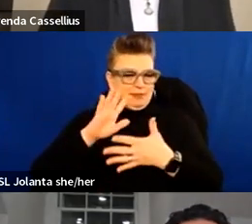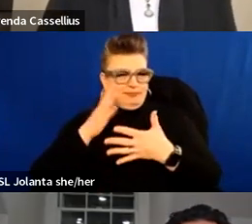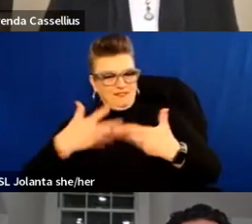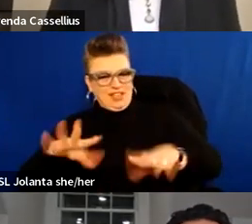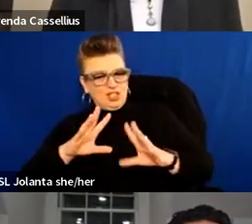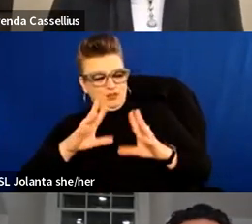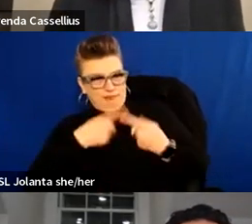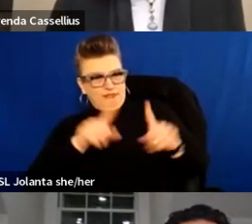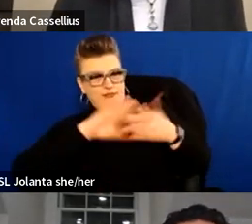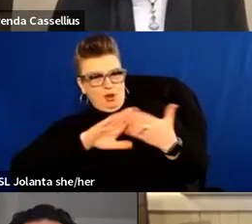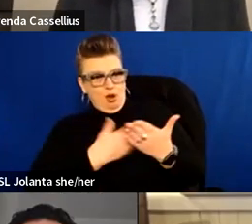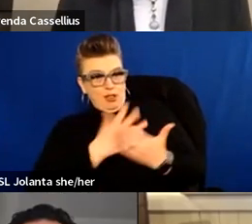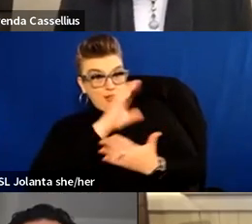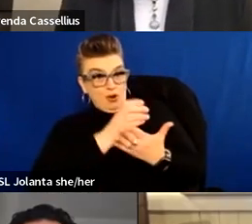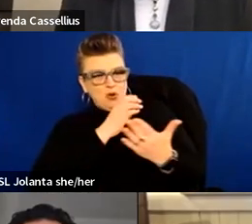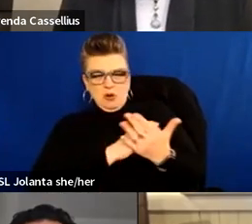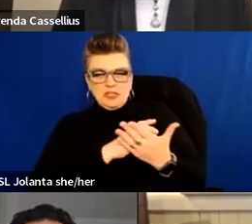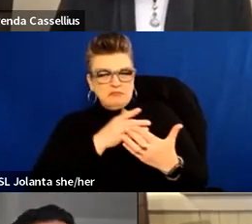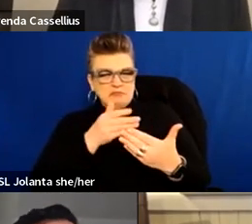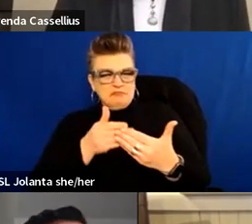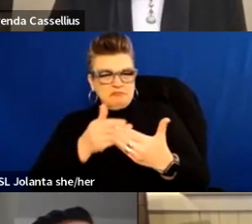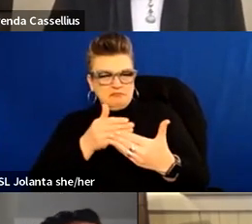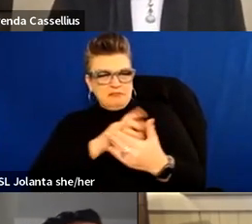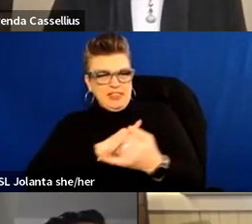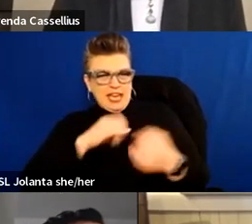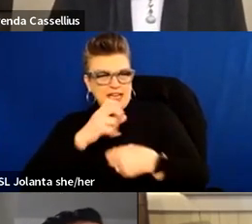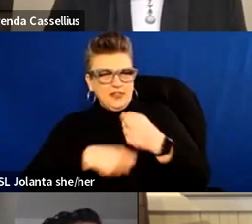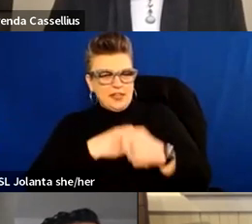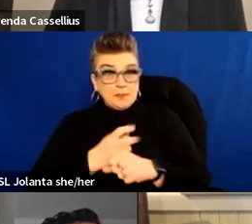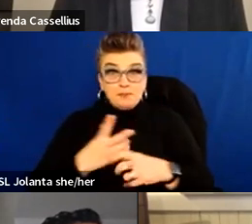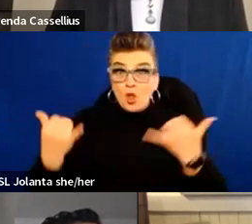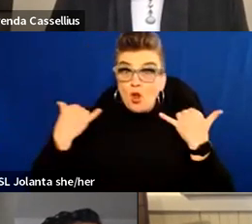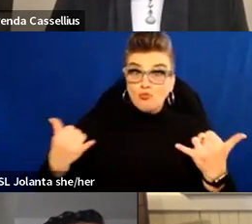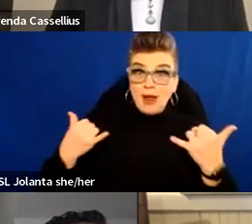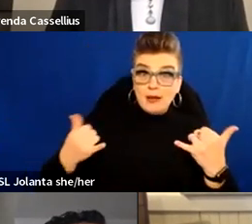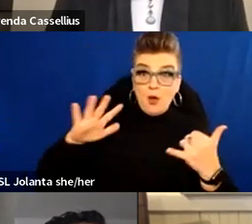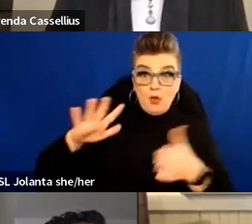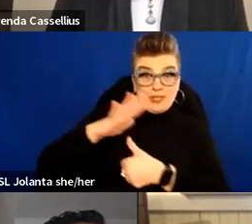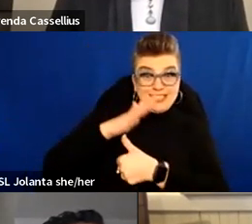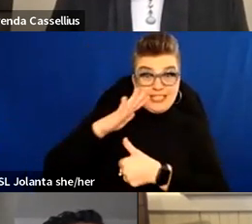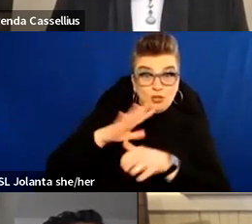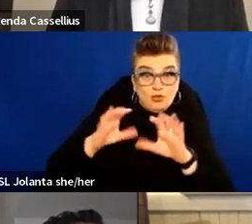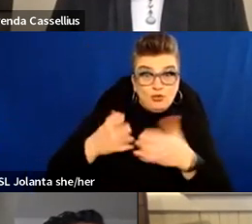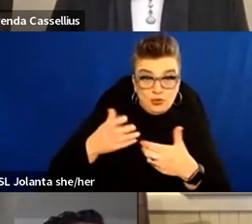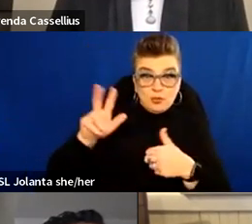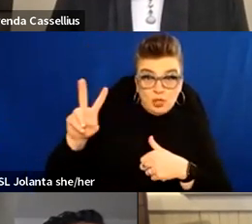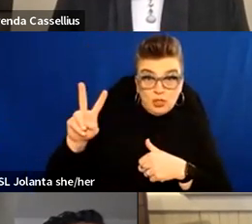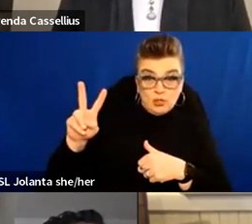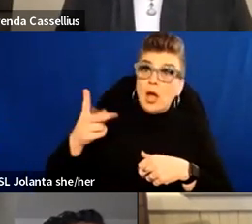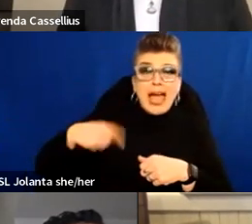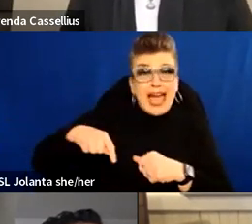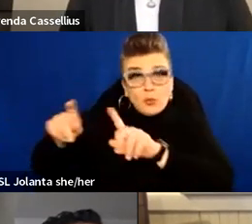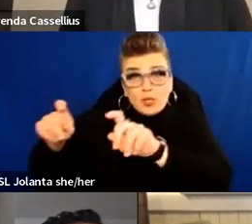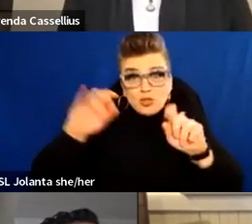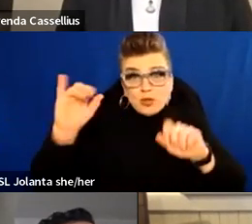by the end of the year um so we're starting we're right now we have those 32 seniors in that and we surveyed the students so we set